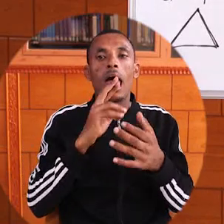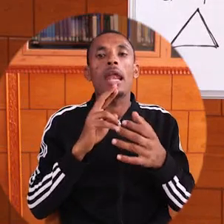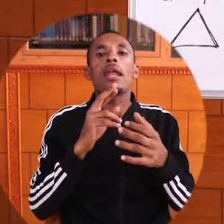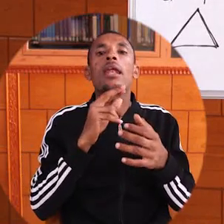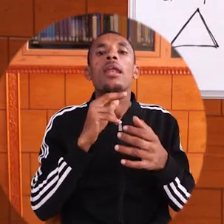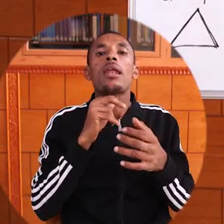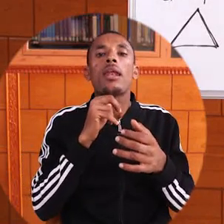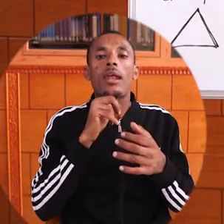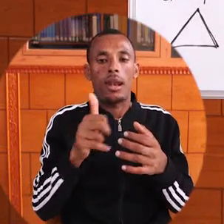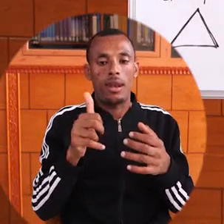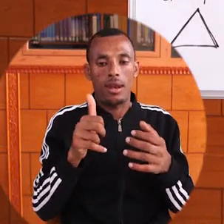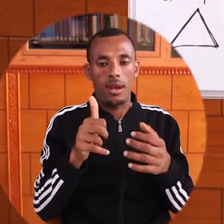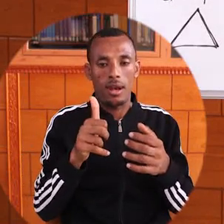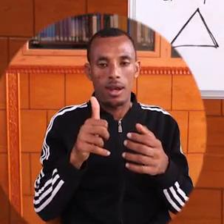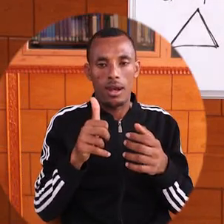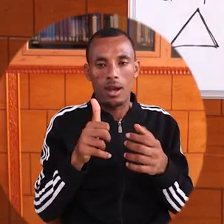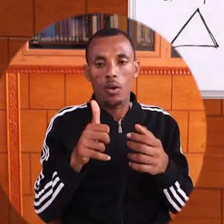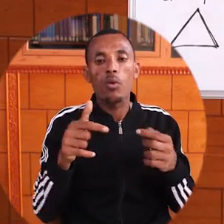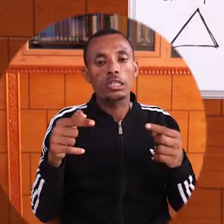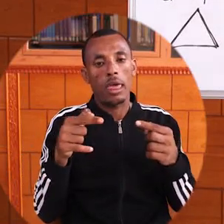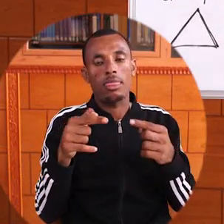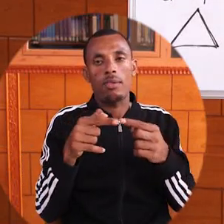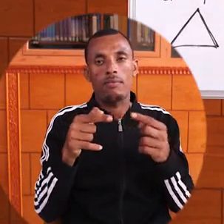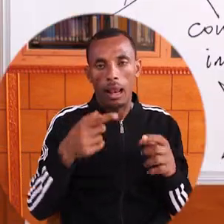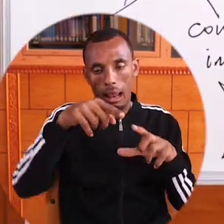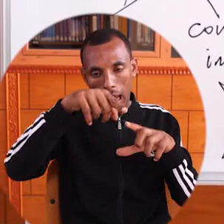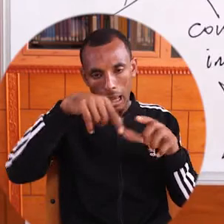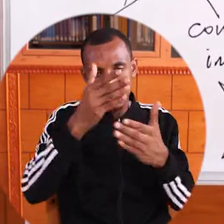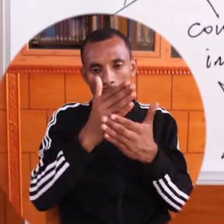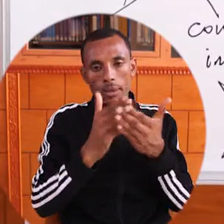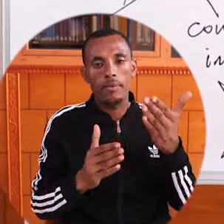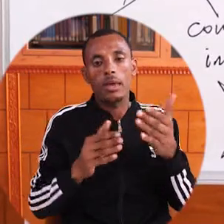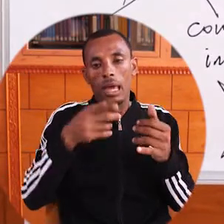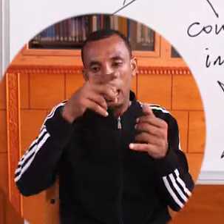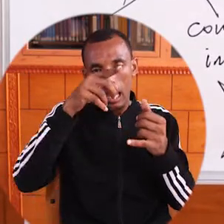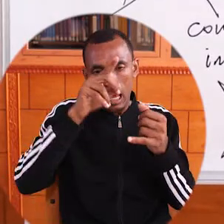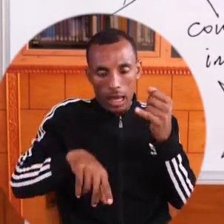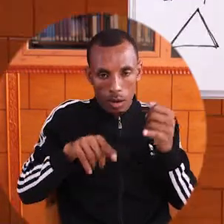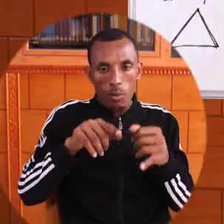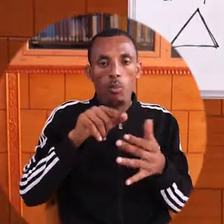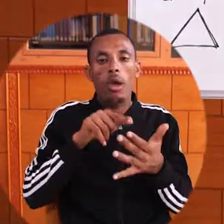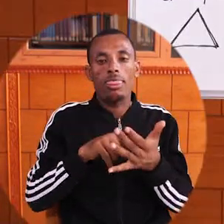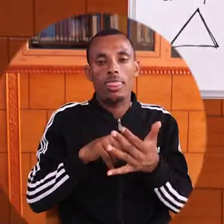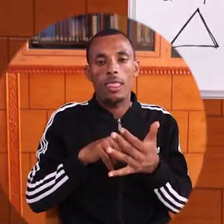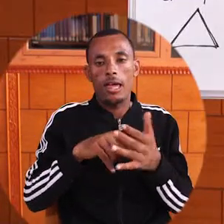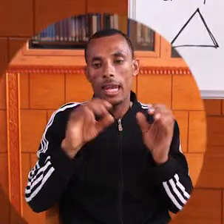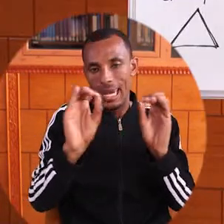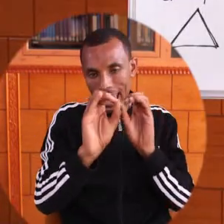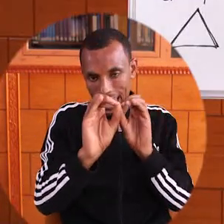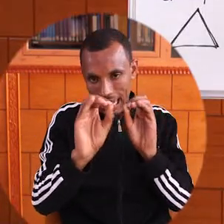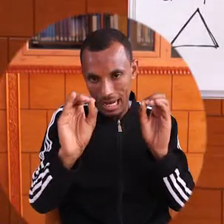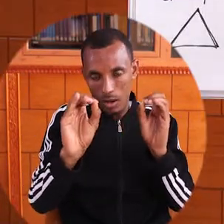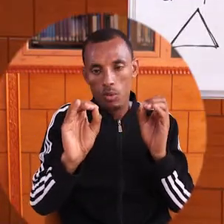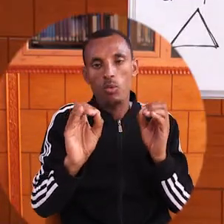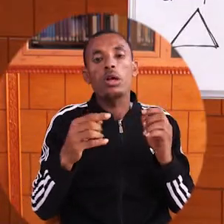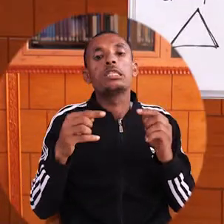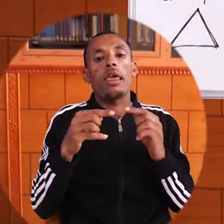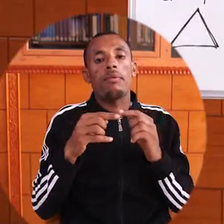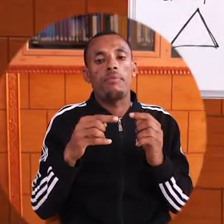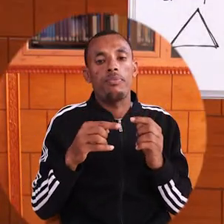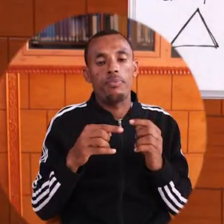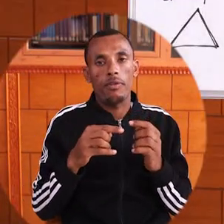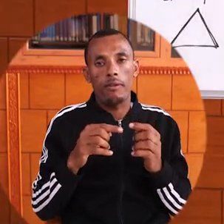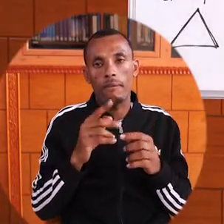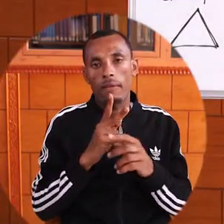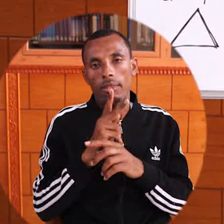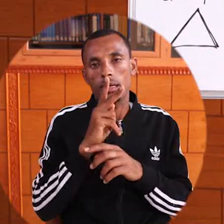non-consecutive vertex of a polygon. A line segment whose endpoint, whose vertex are non-consecutive vertex of a